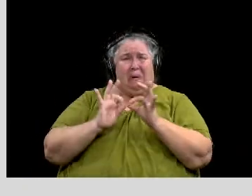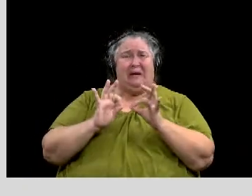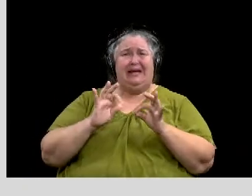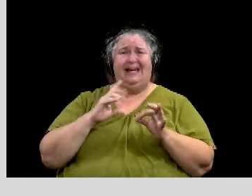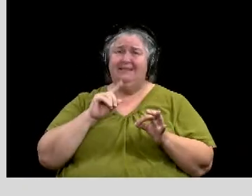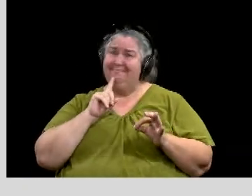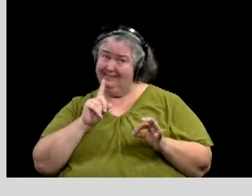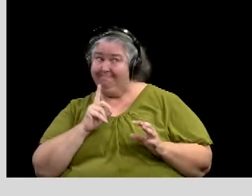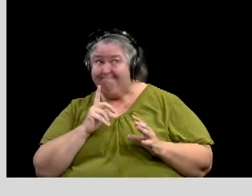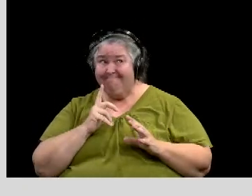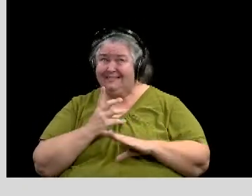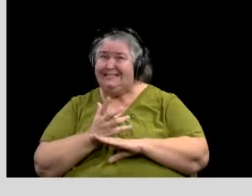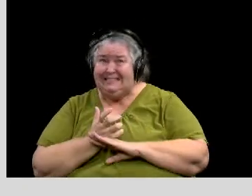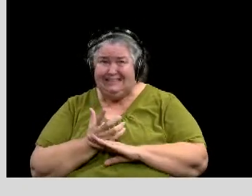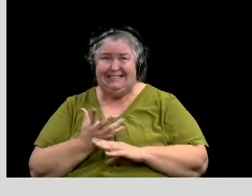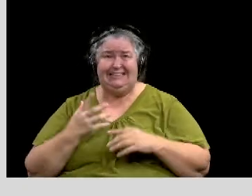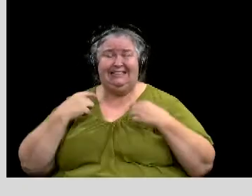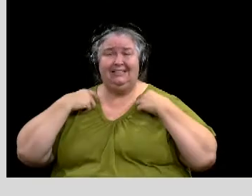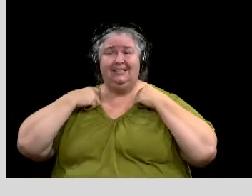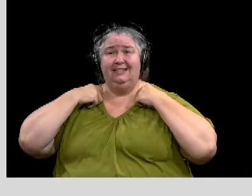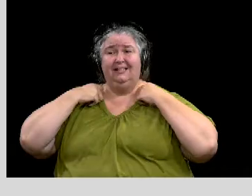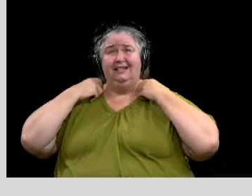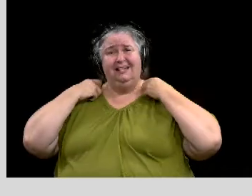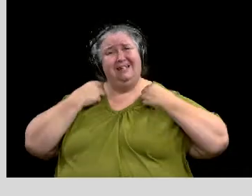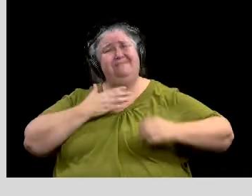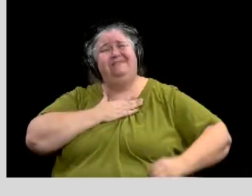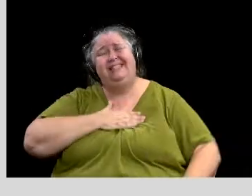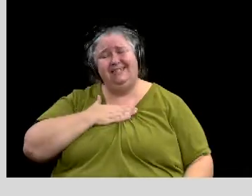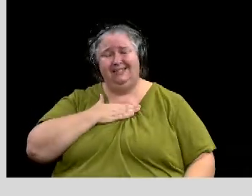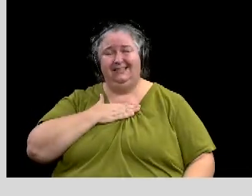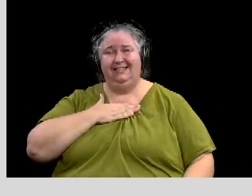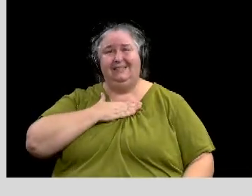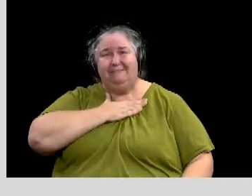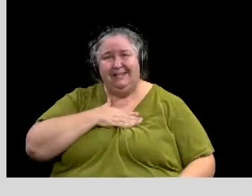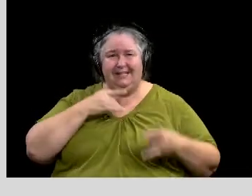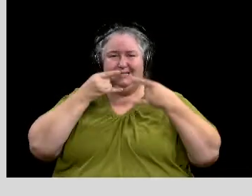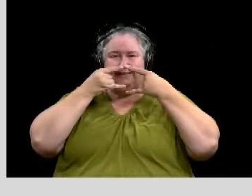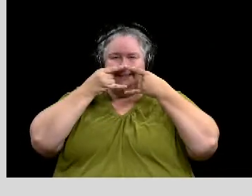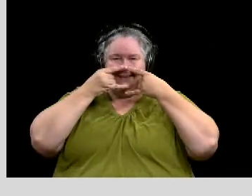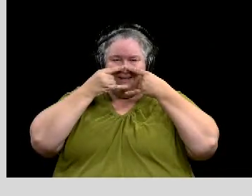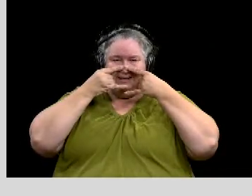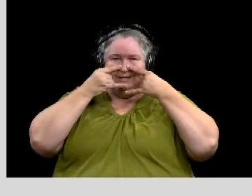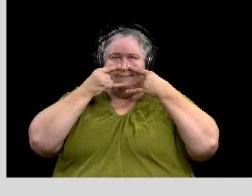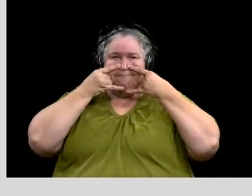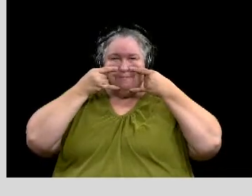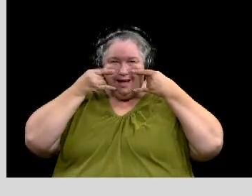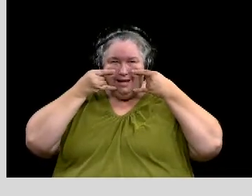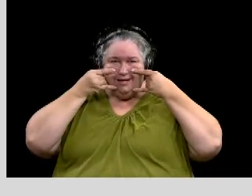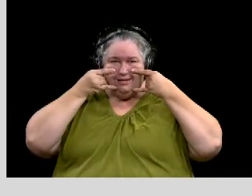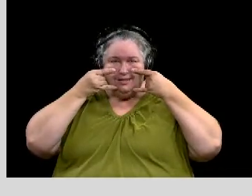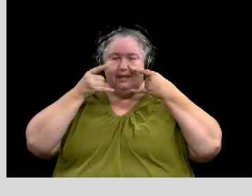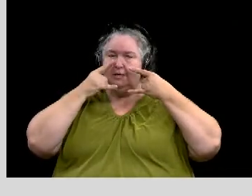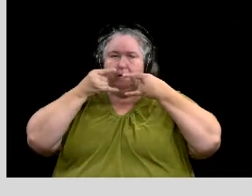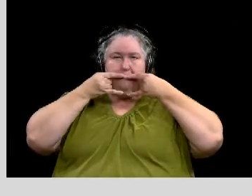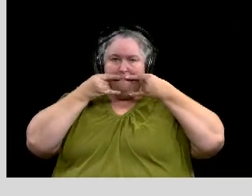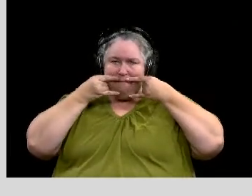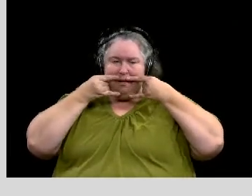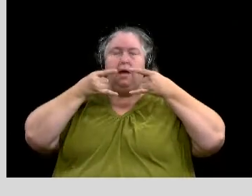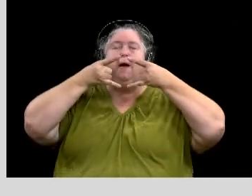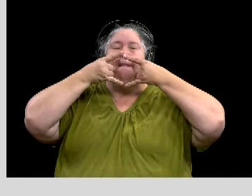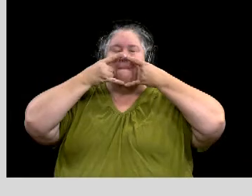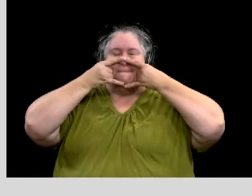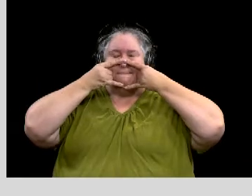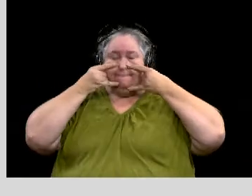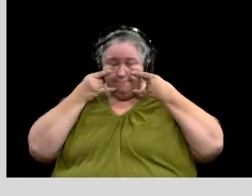Please wear your mask over your nose and mouth whenever you're not with household members. Stay home as much as